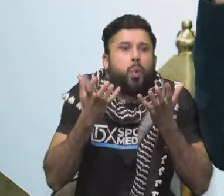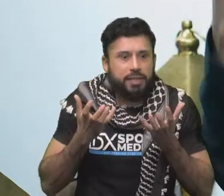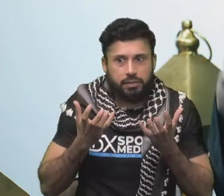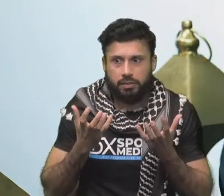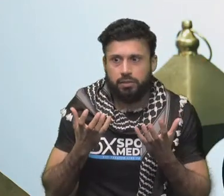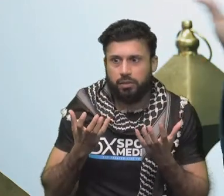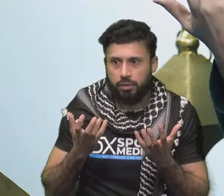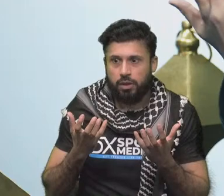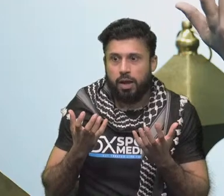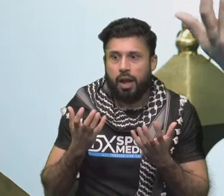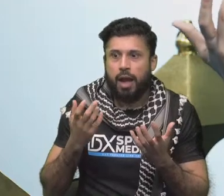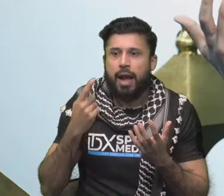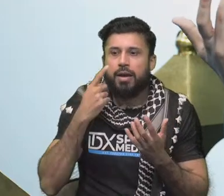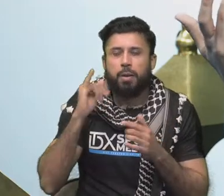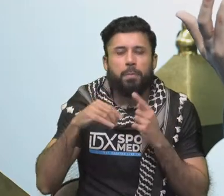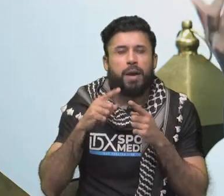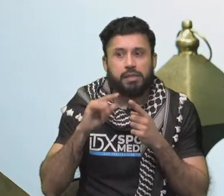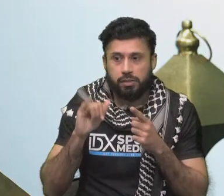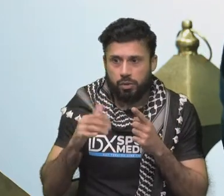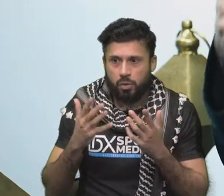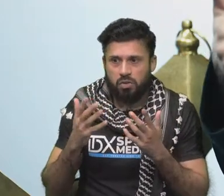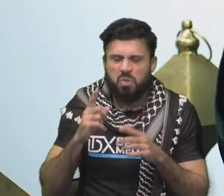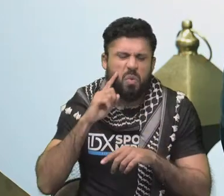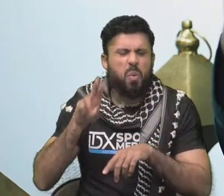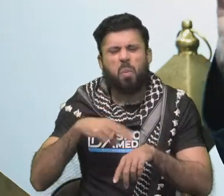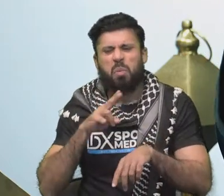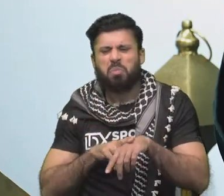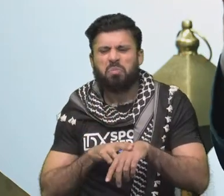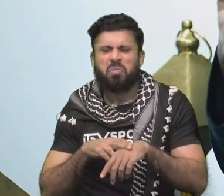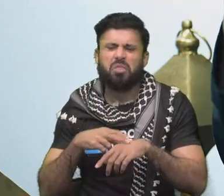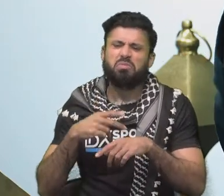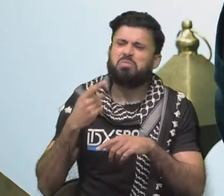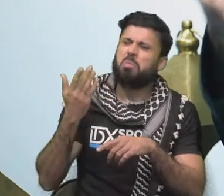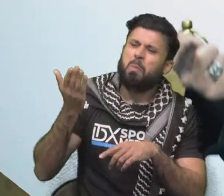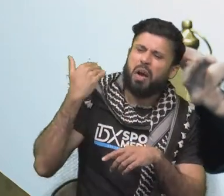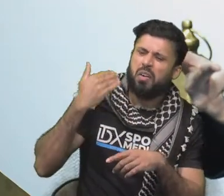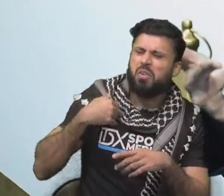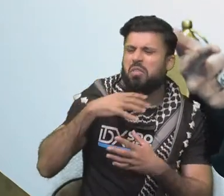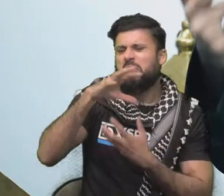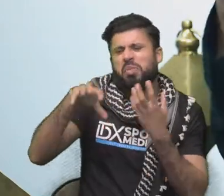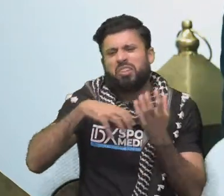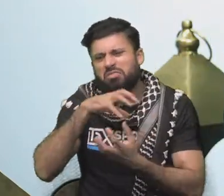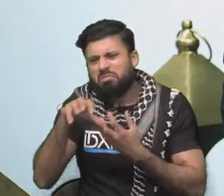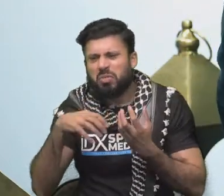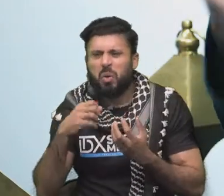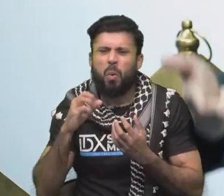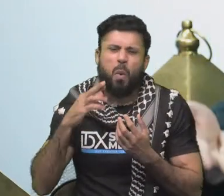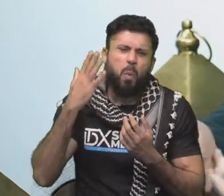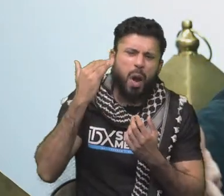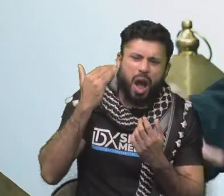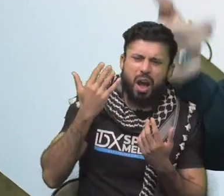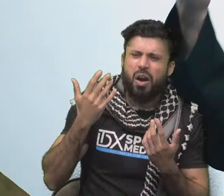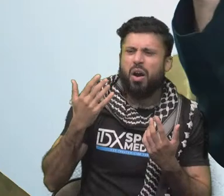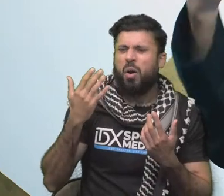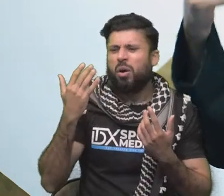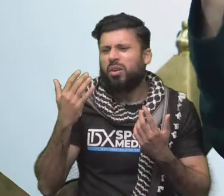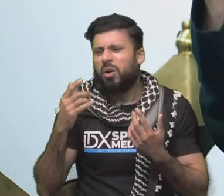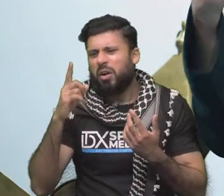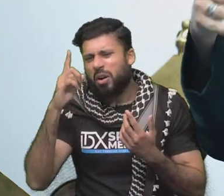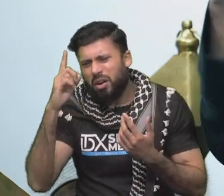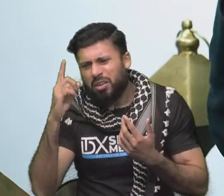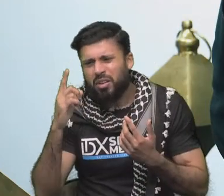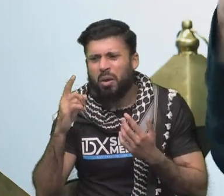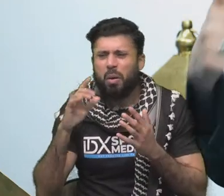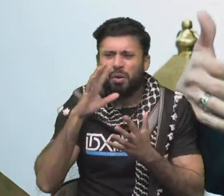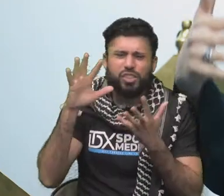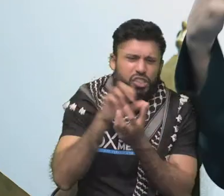well, look, Allah can be whatever you want Him to be. Why did Allah do this to the people of Shu'aib? Why did Allah do this to the people of Lut? Why did Allah do this to the people of Nuh? Why did Allah? He